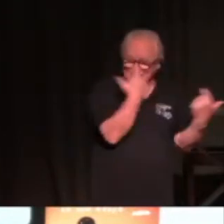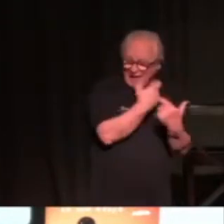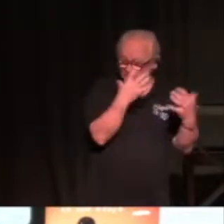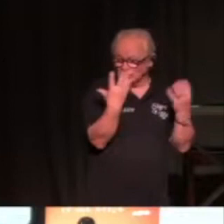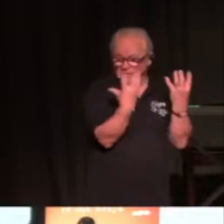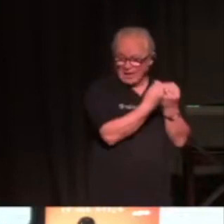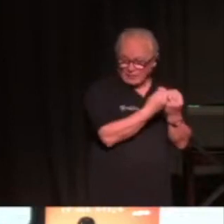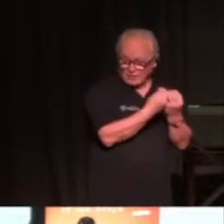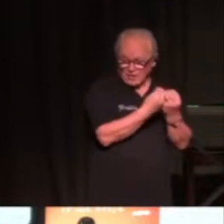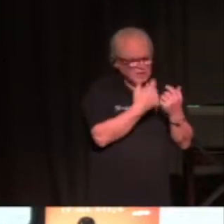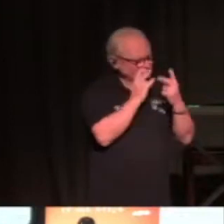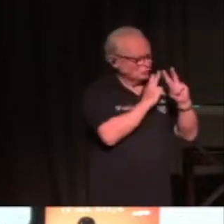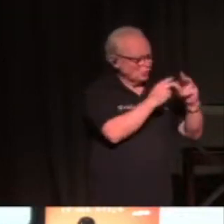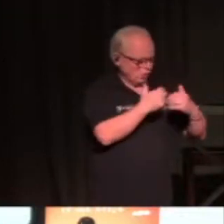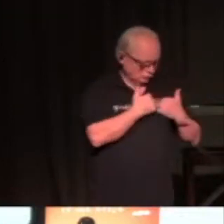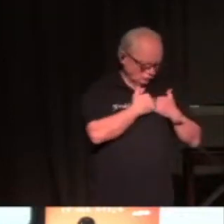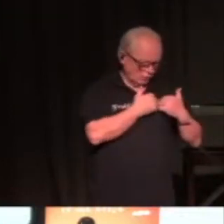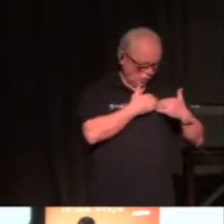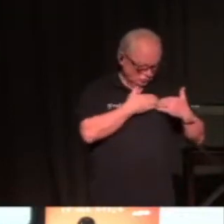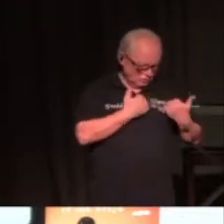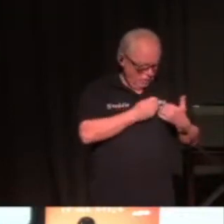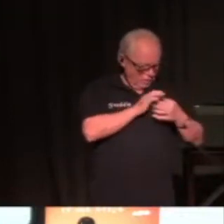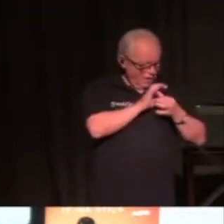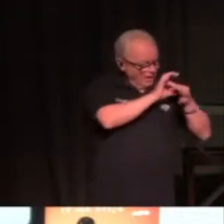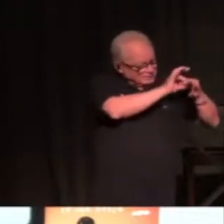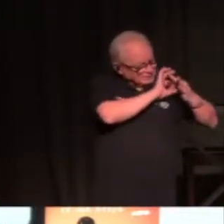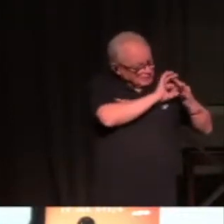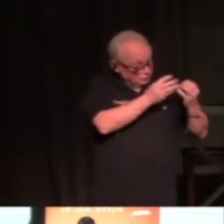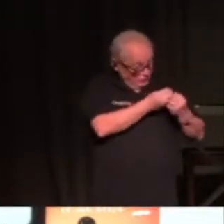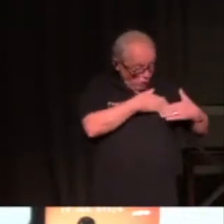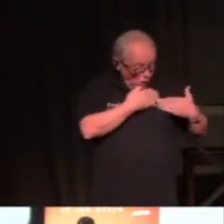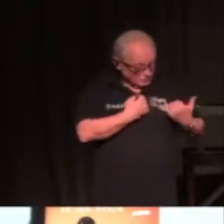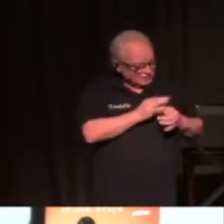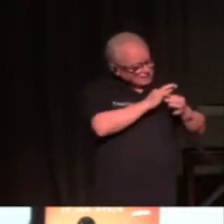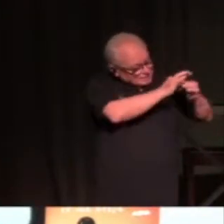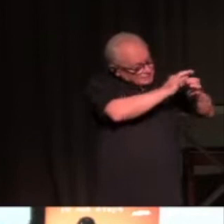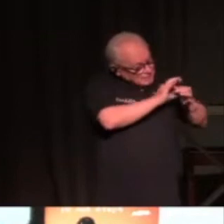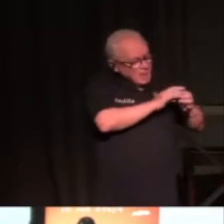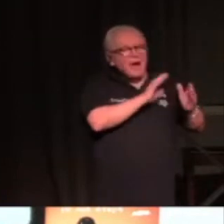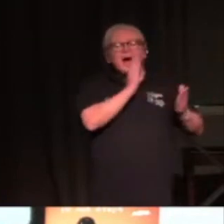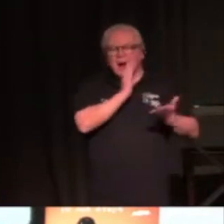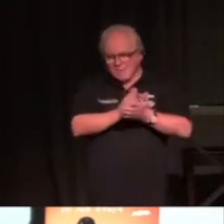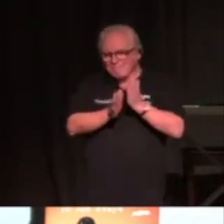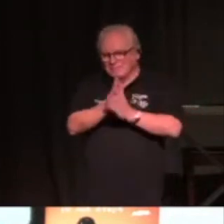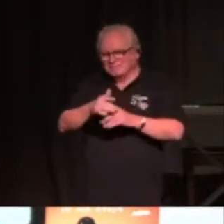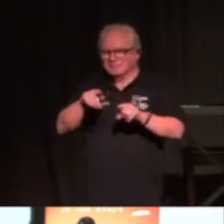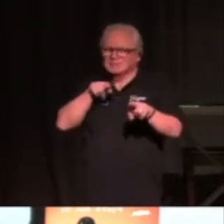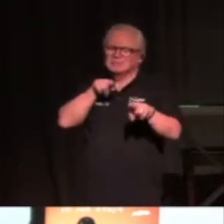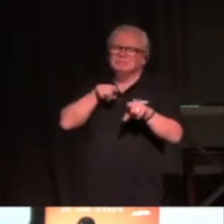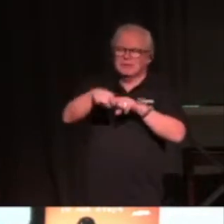hearts that you were connected to and connected with. These made the memory